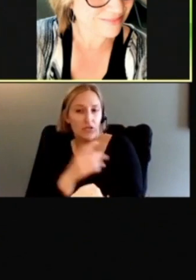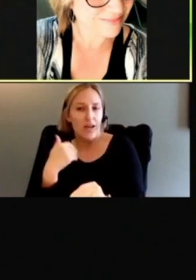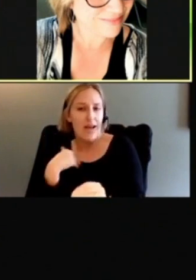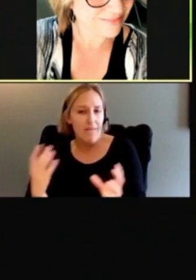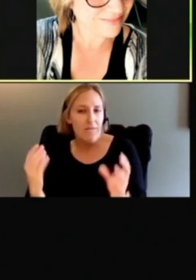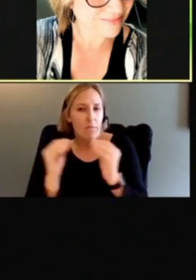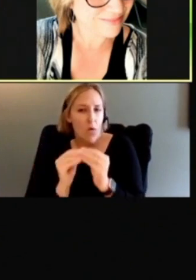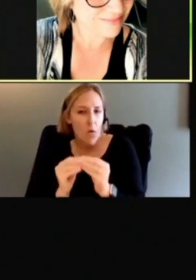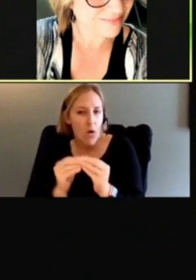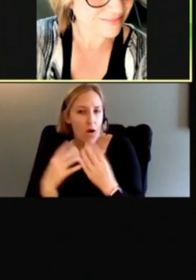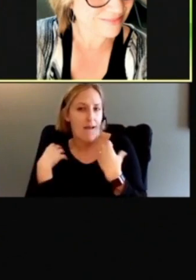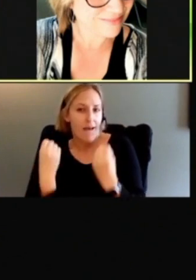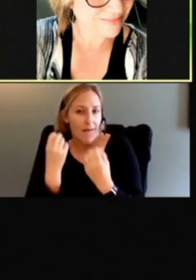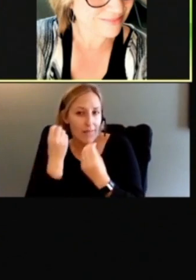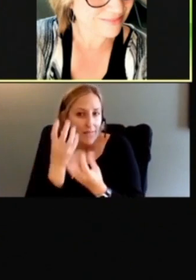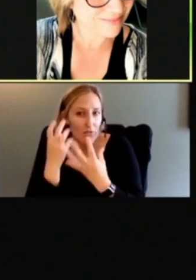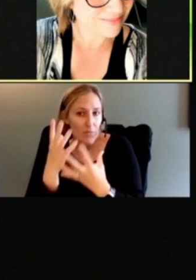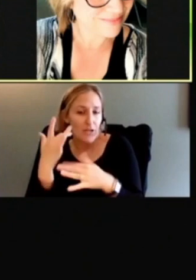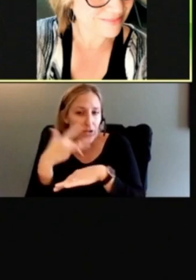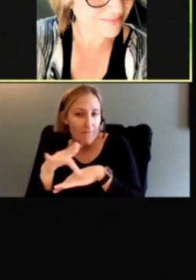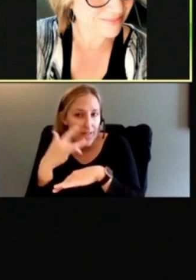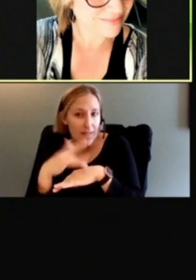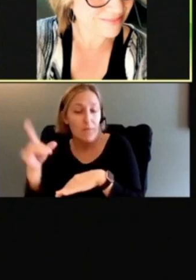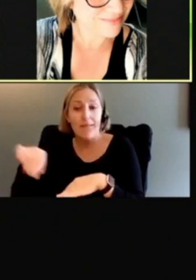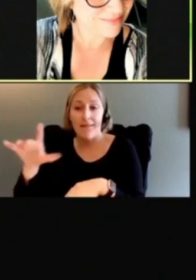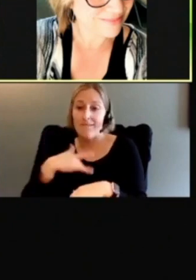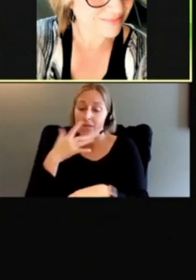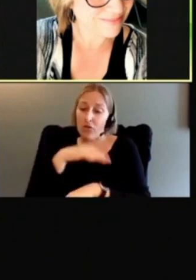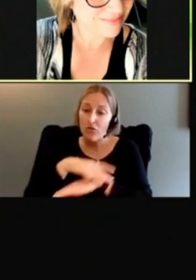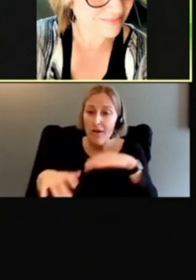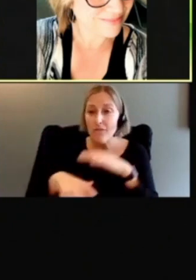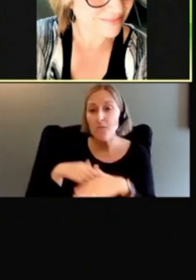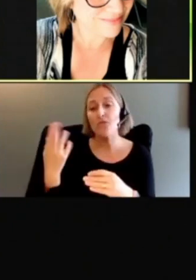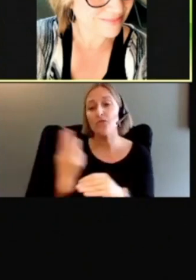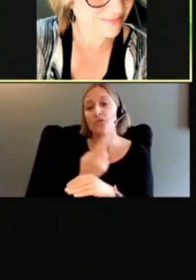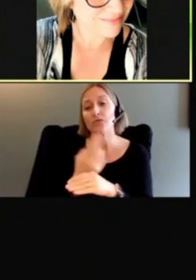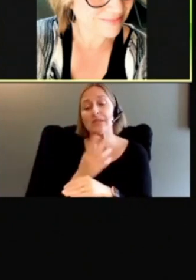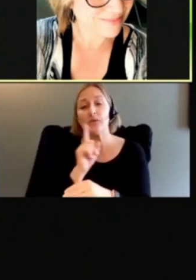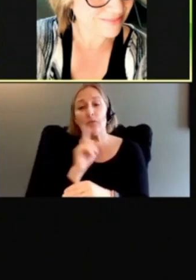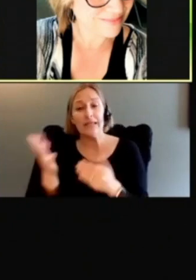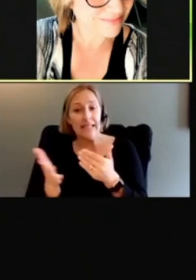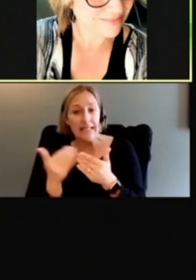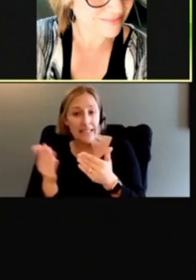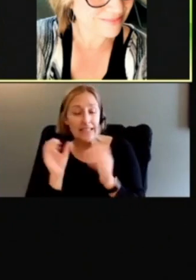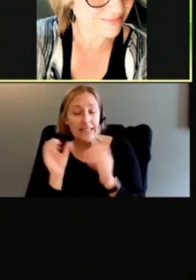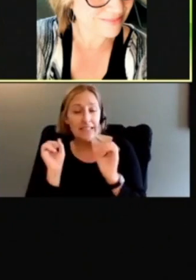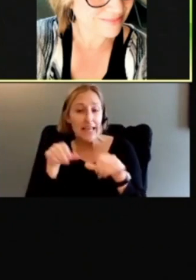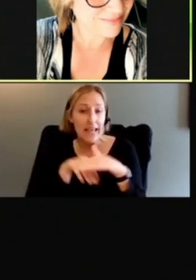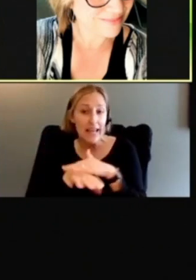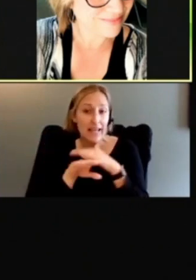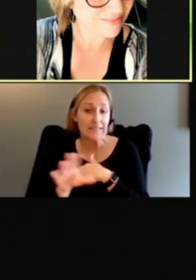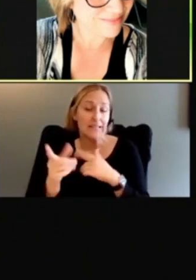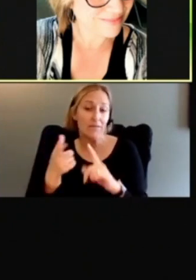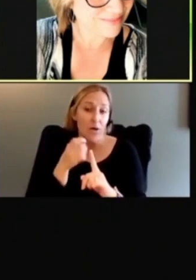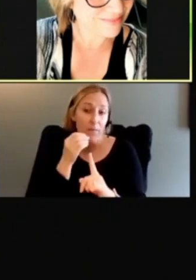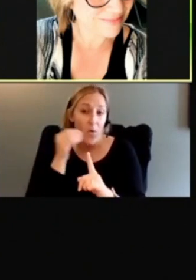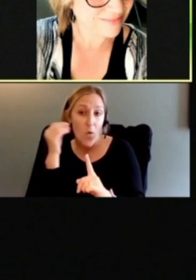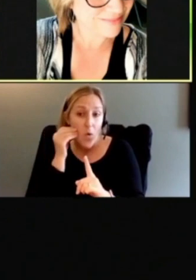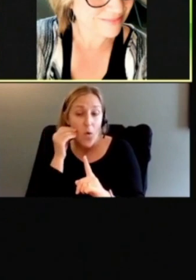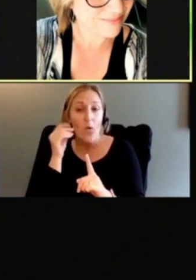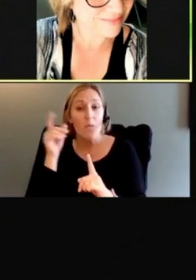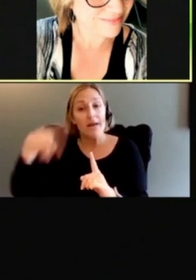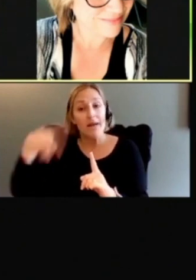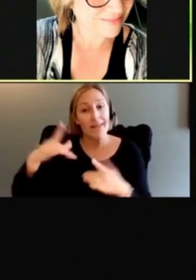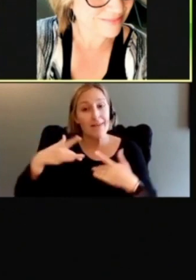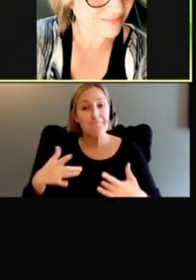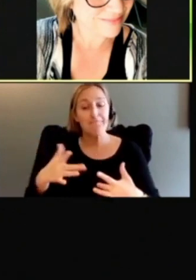their fingertips, and they're comfortable using it. It's convenient, and they can access it from home, a place where they feel safe